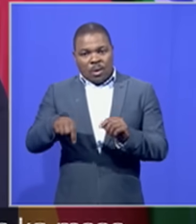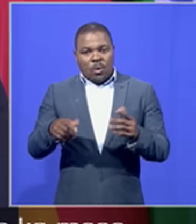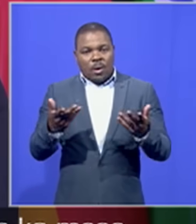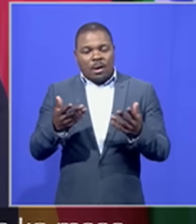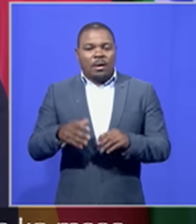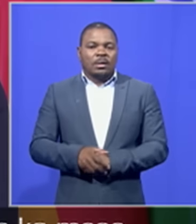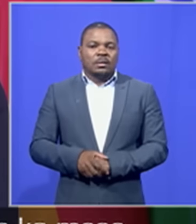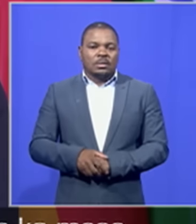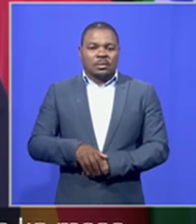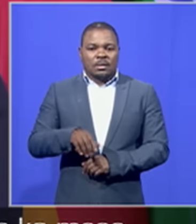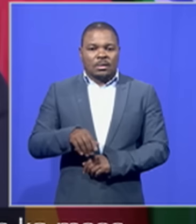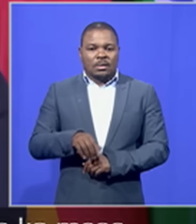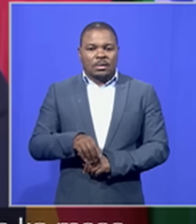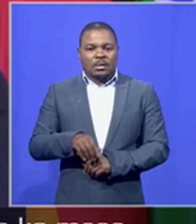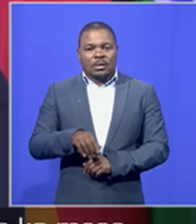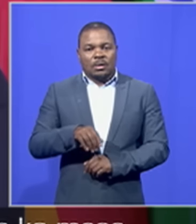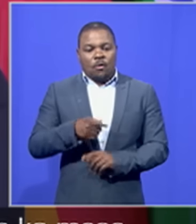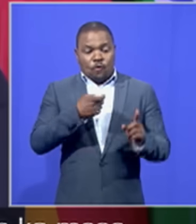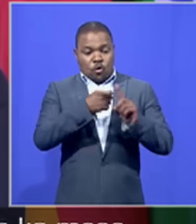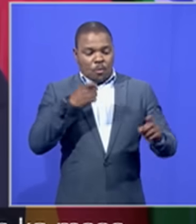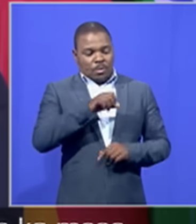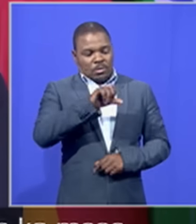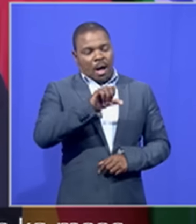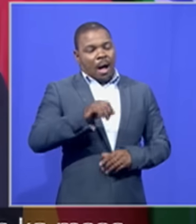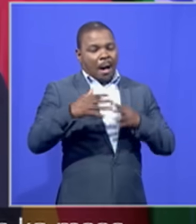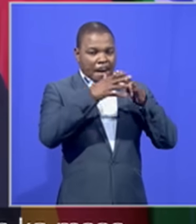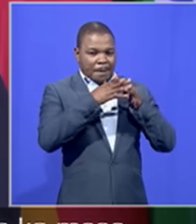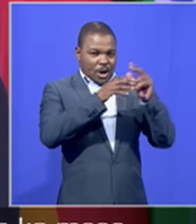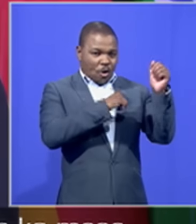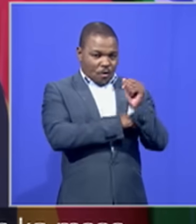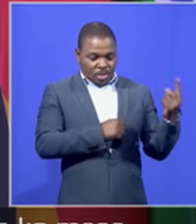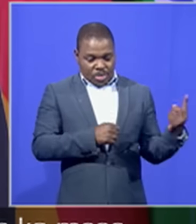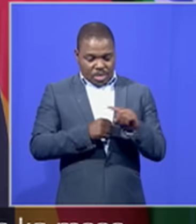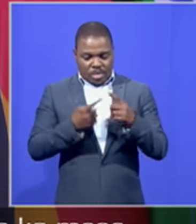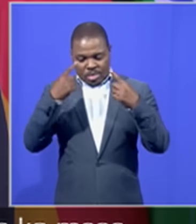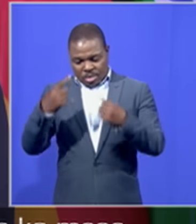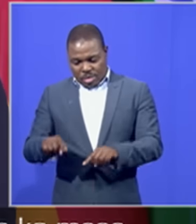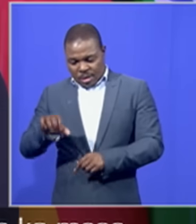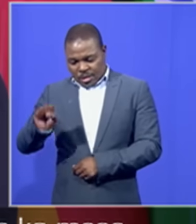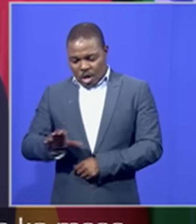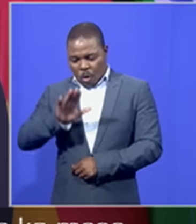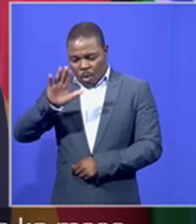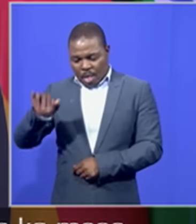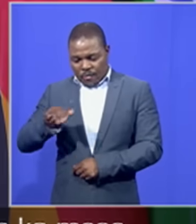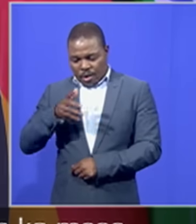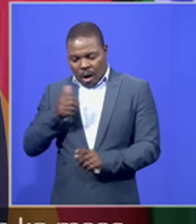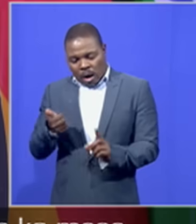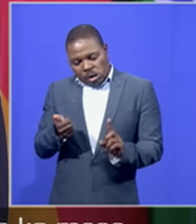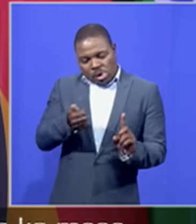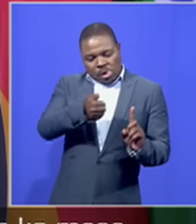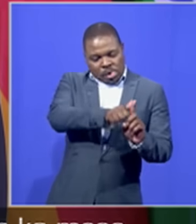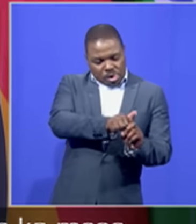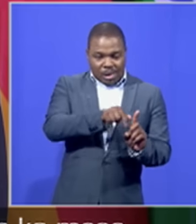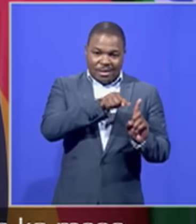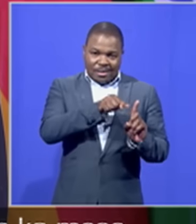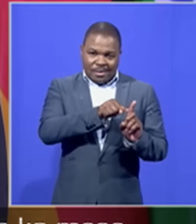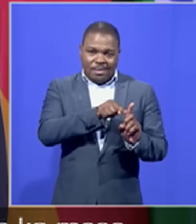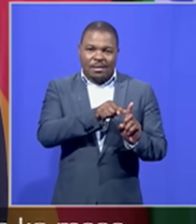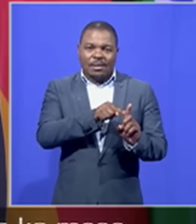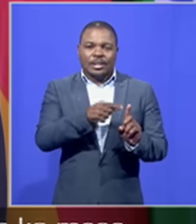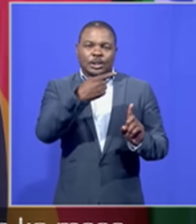boemedi ya Amerika ka kwano go tla go amogela neeletsano eo ya gore e nne bopresidente